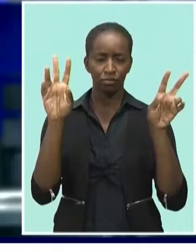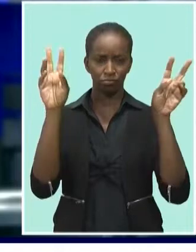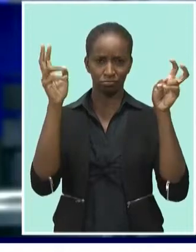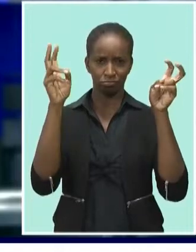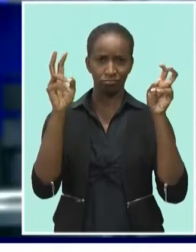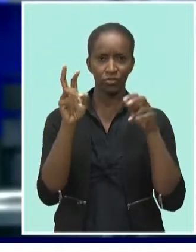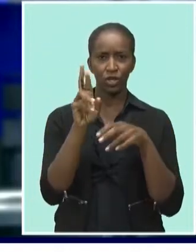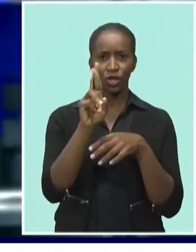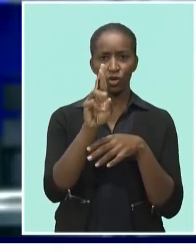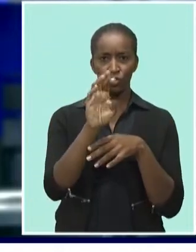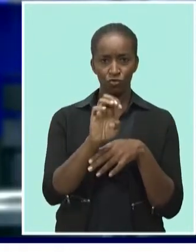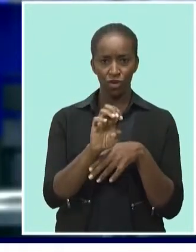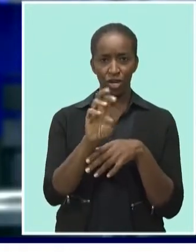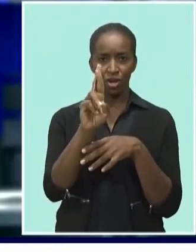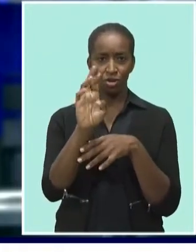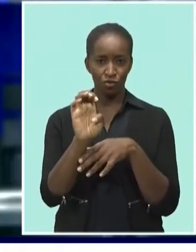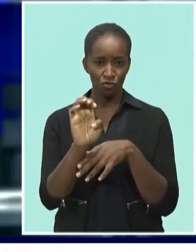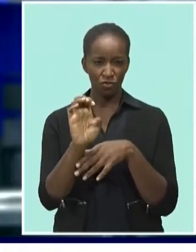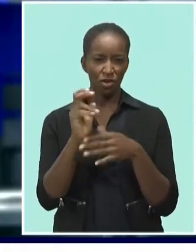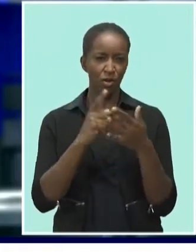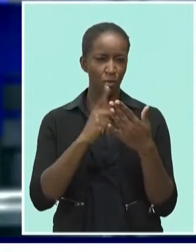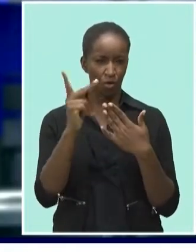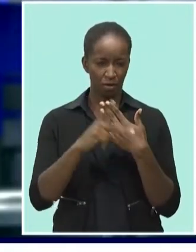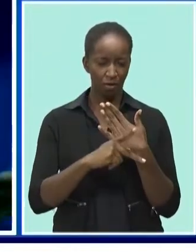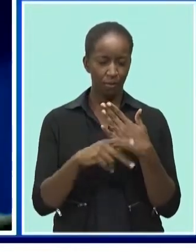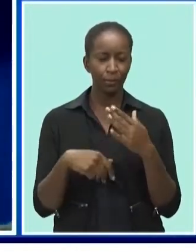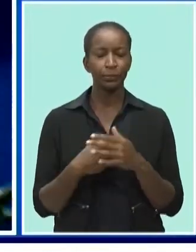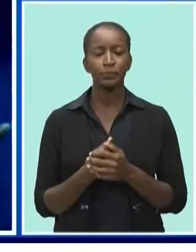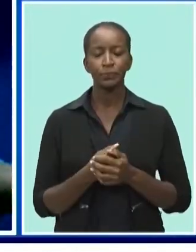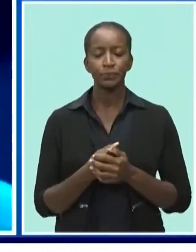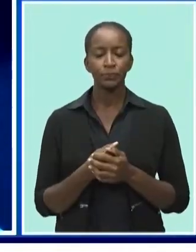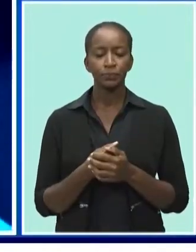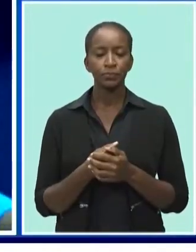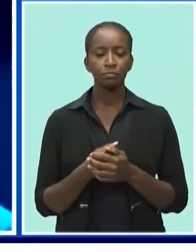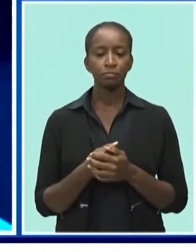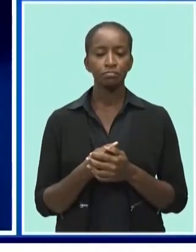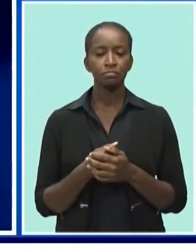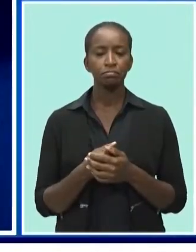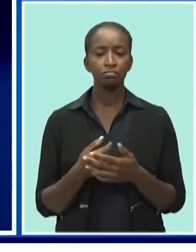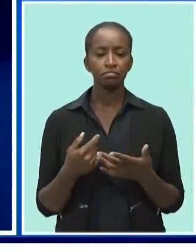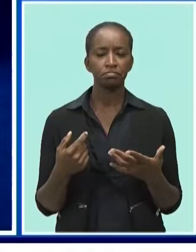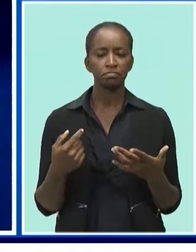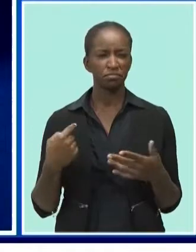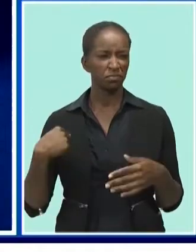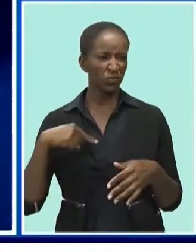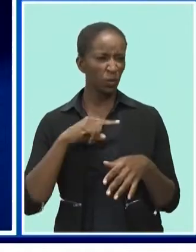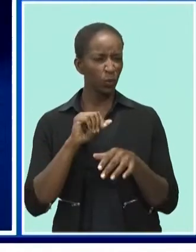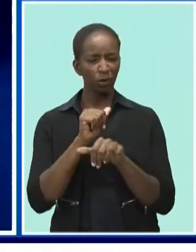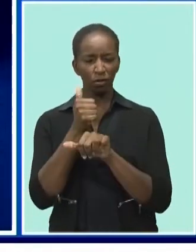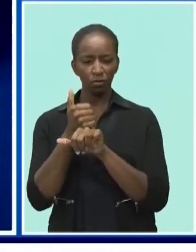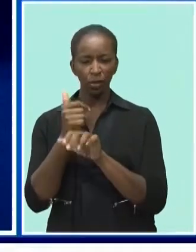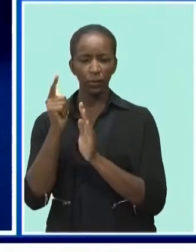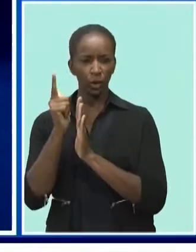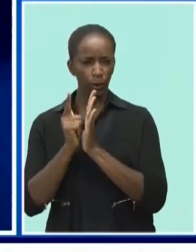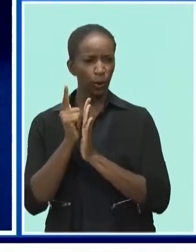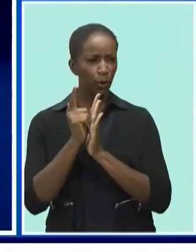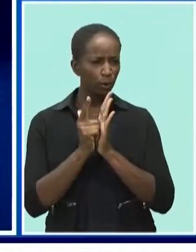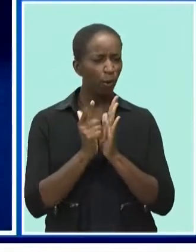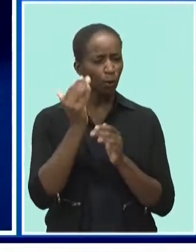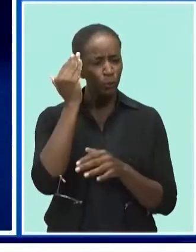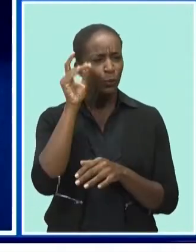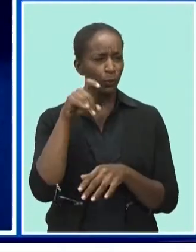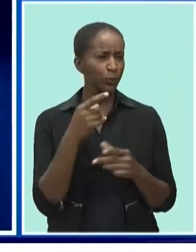ease of doing business in the island. We understand our role as a legislator. We understand our